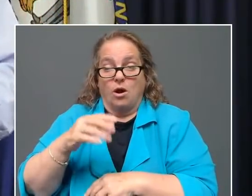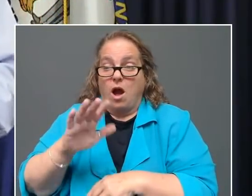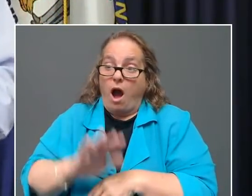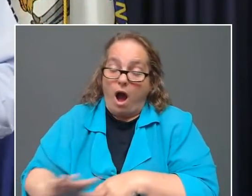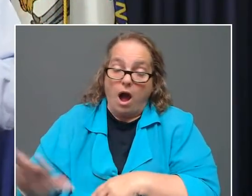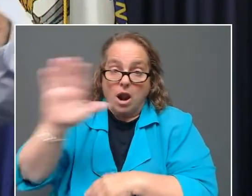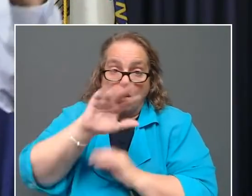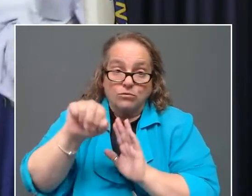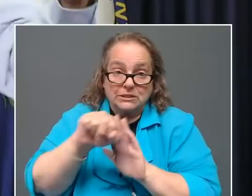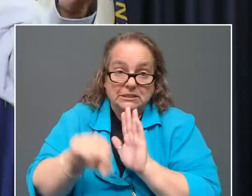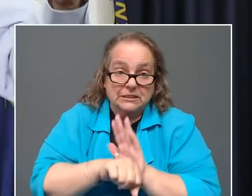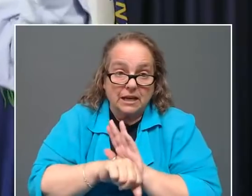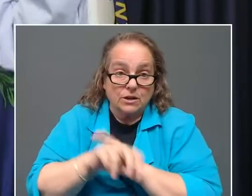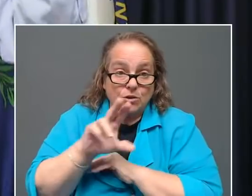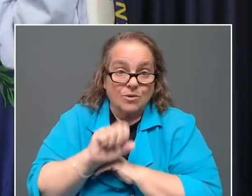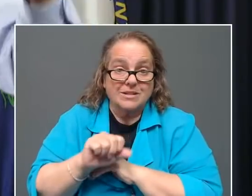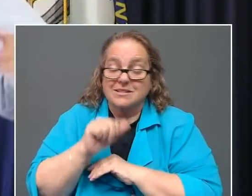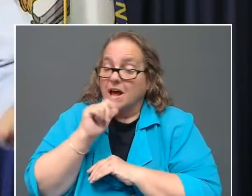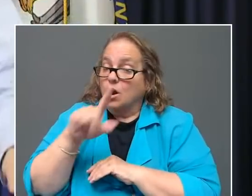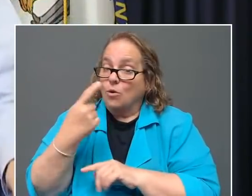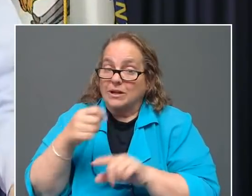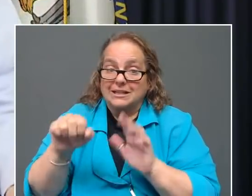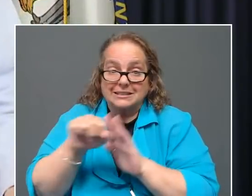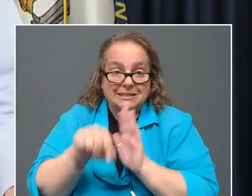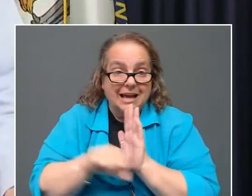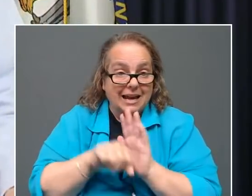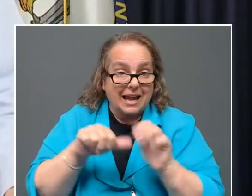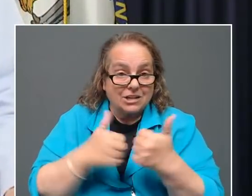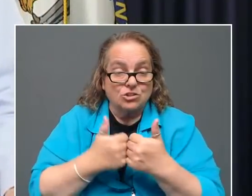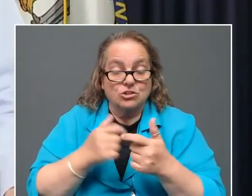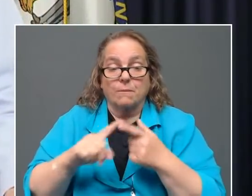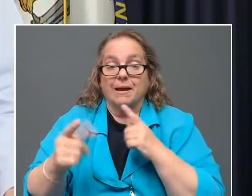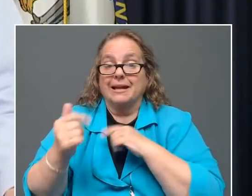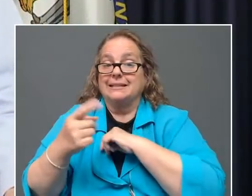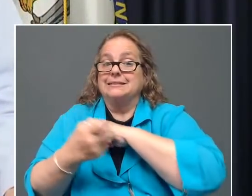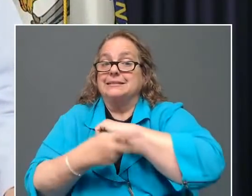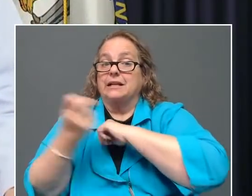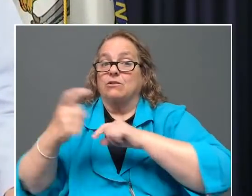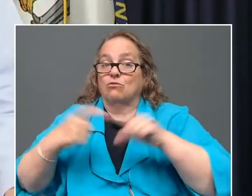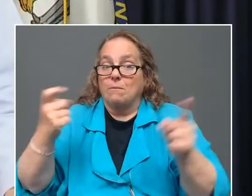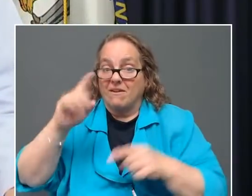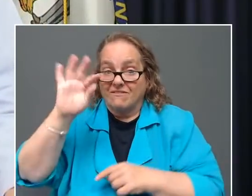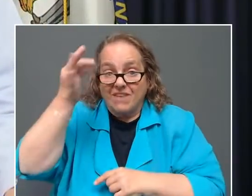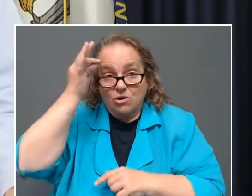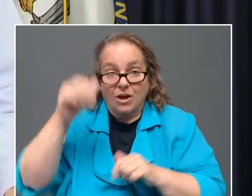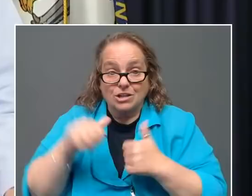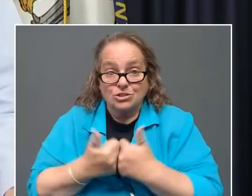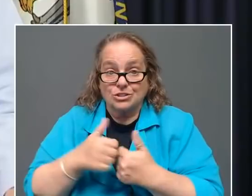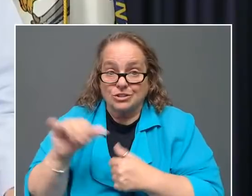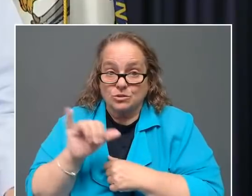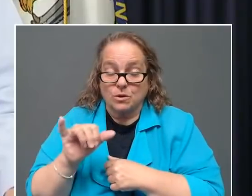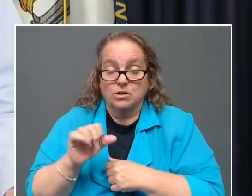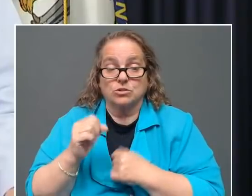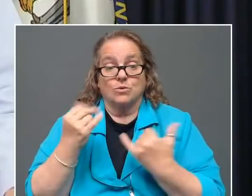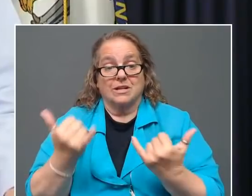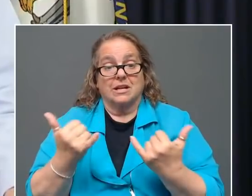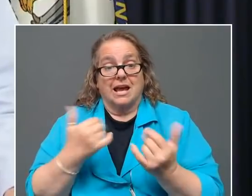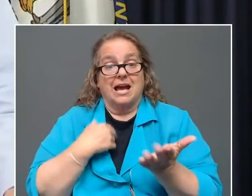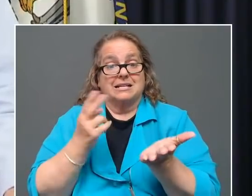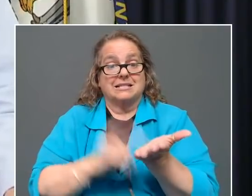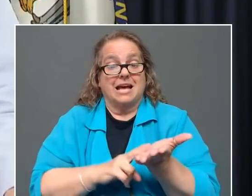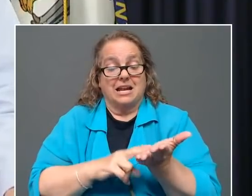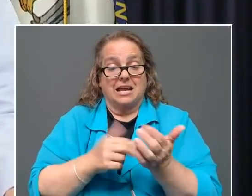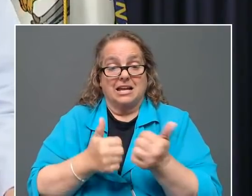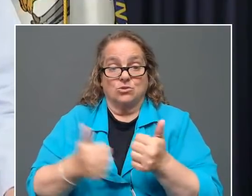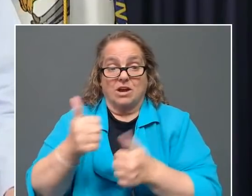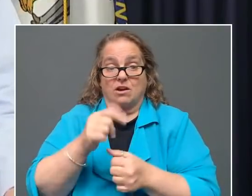impacting state agencies. It's stealing from federal agencies as well. So today I signed an executive order creating the Kentucky